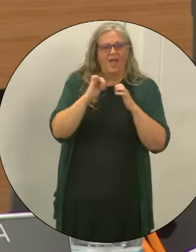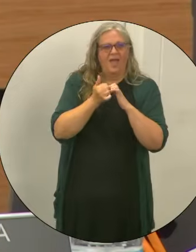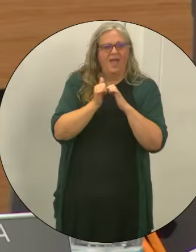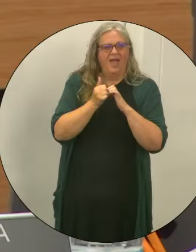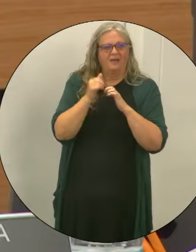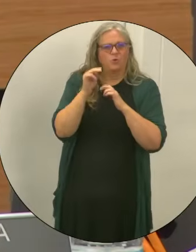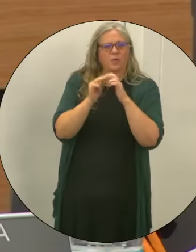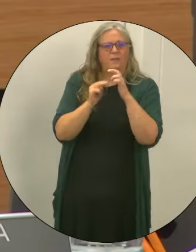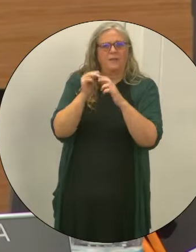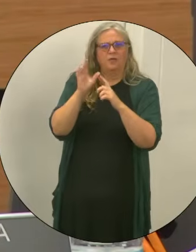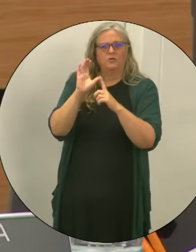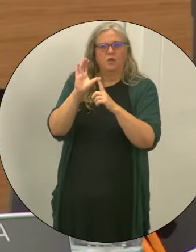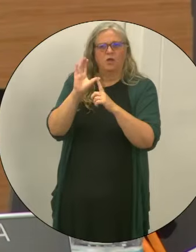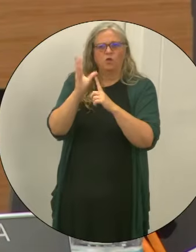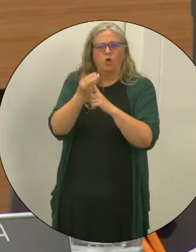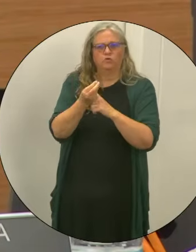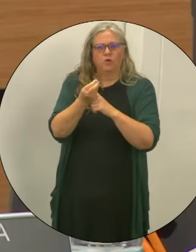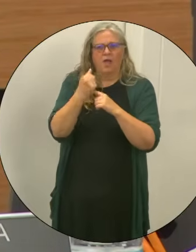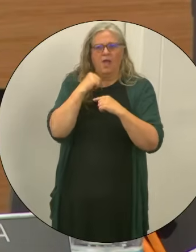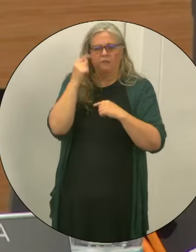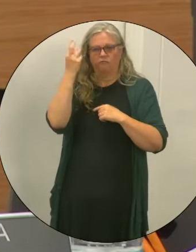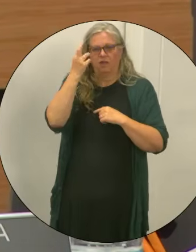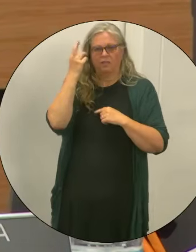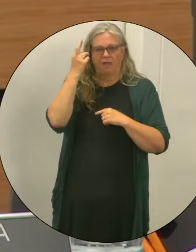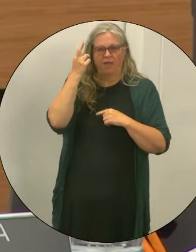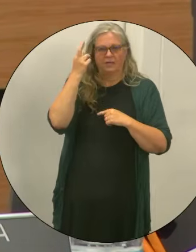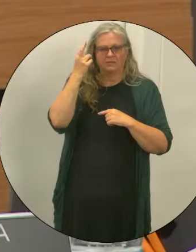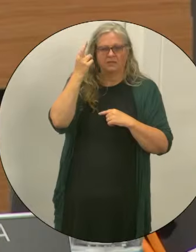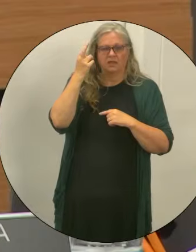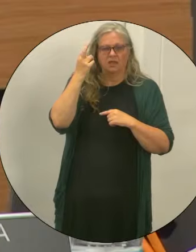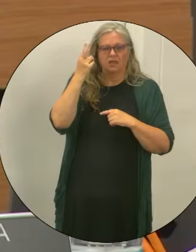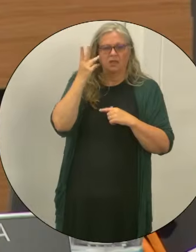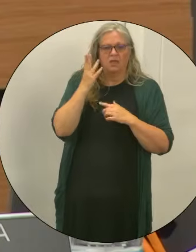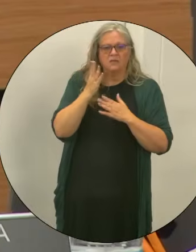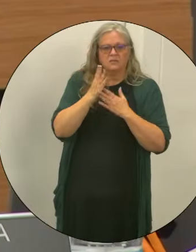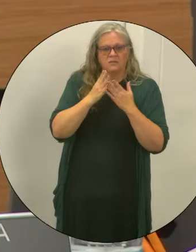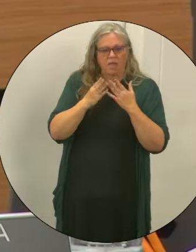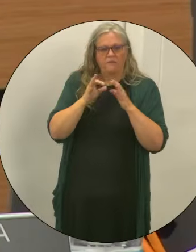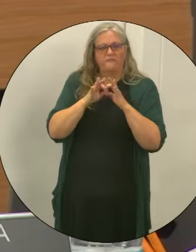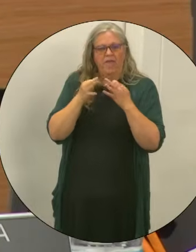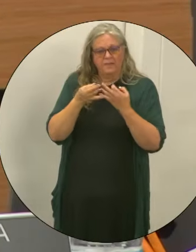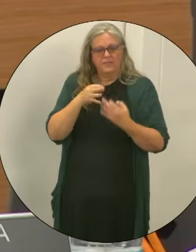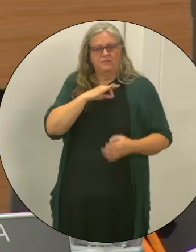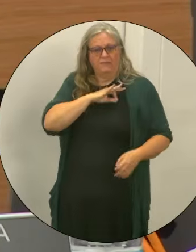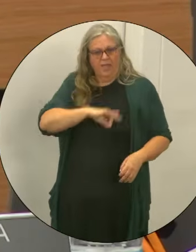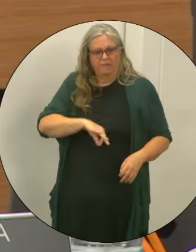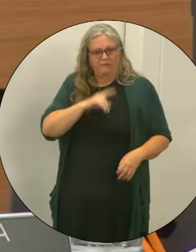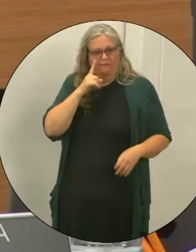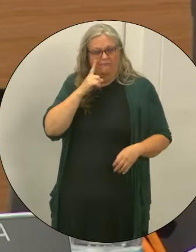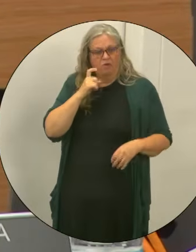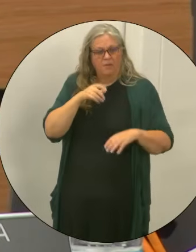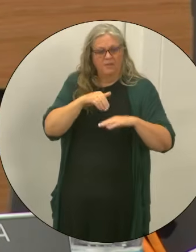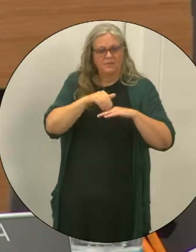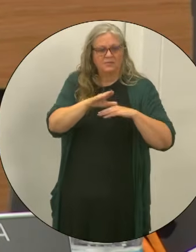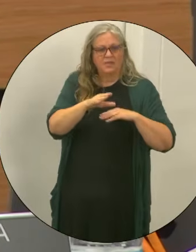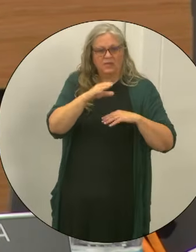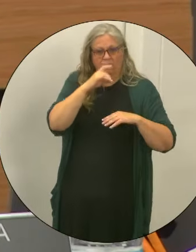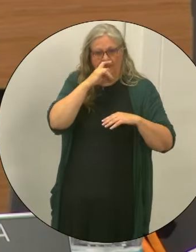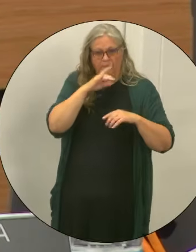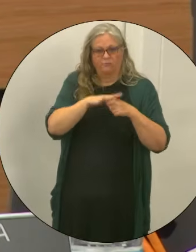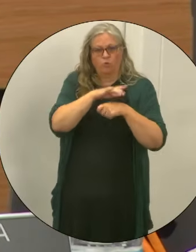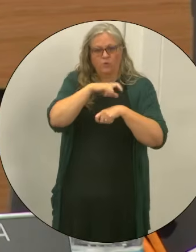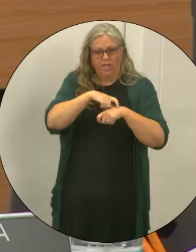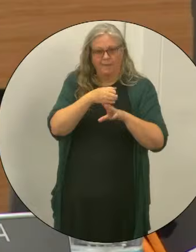those cultures, right? And I've realized that some families get to benefit from sending their child to